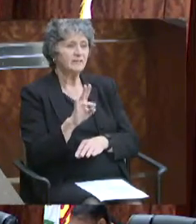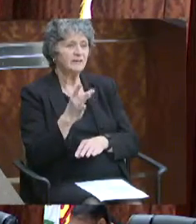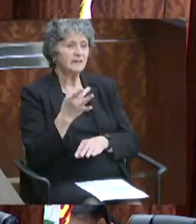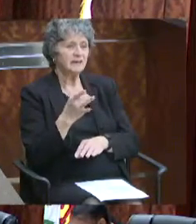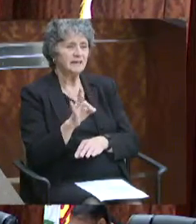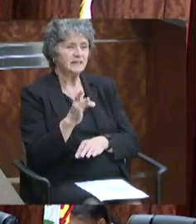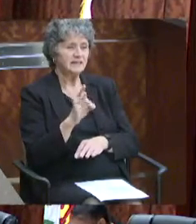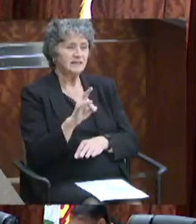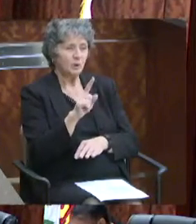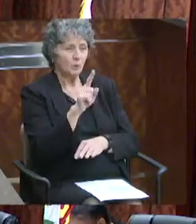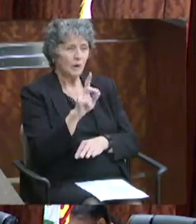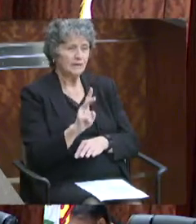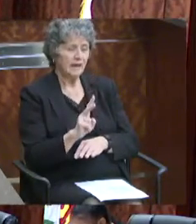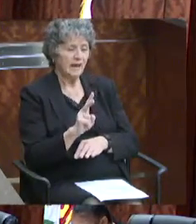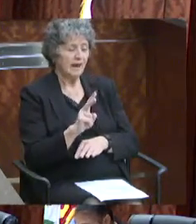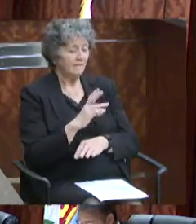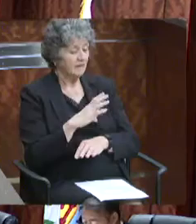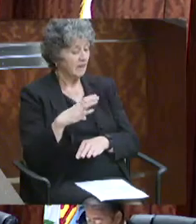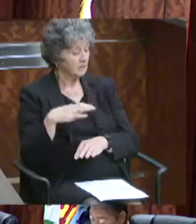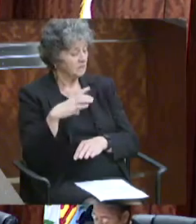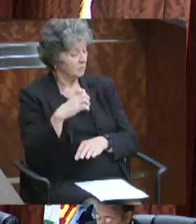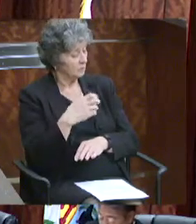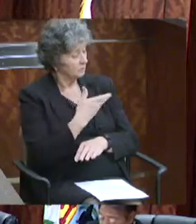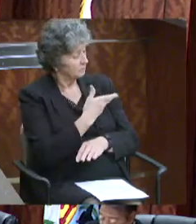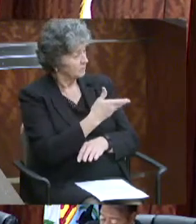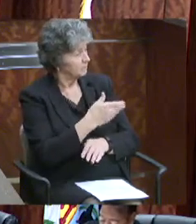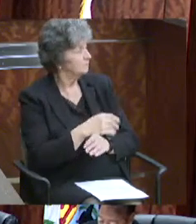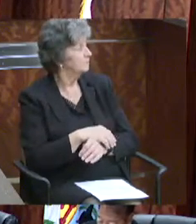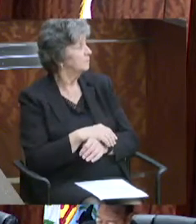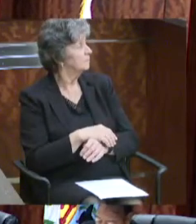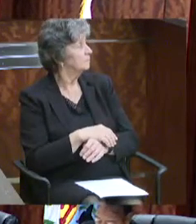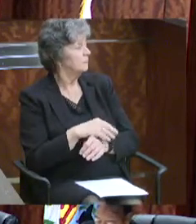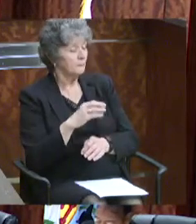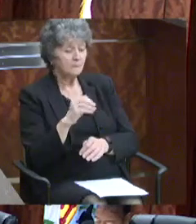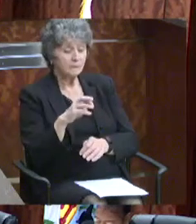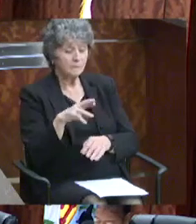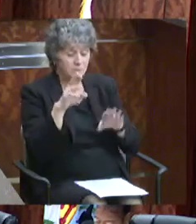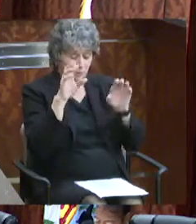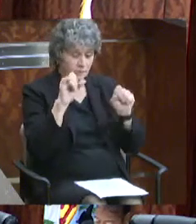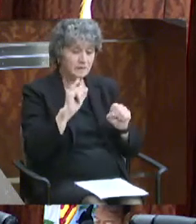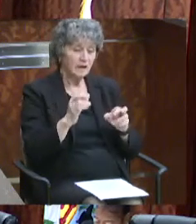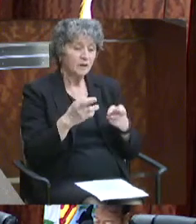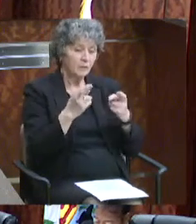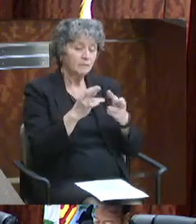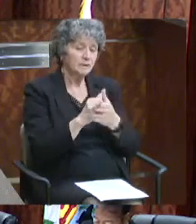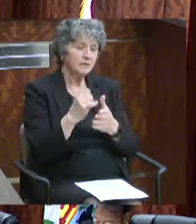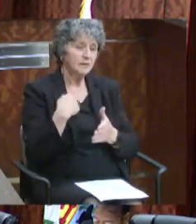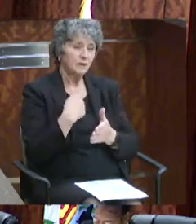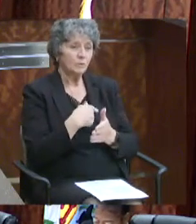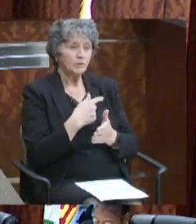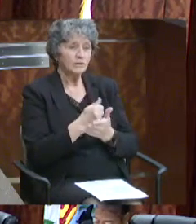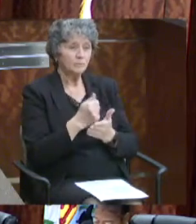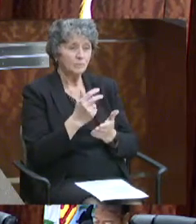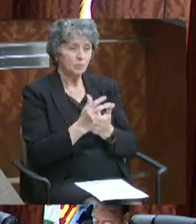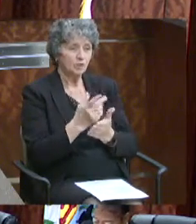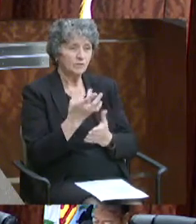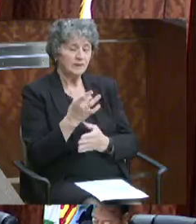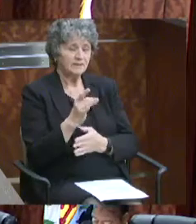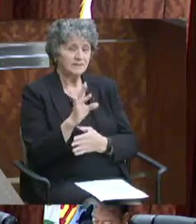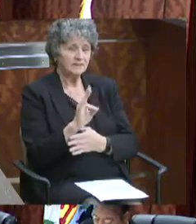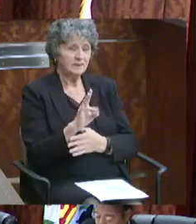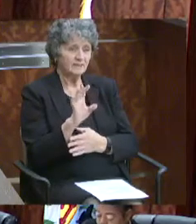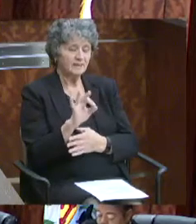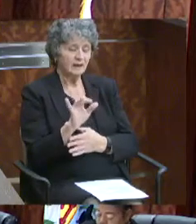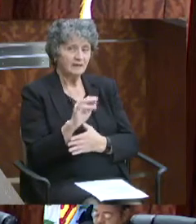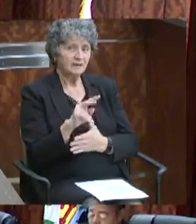7:18 and a half. What's the pleasure of the council? Mr. President, Yes, ma'am. I recommend that we approve ordinance number 1879 as